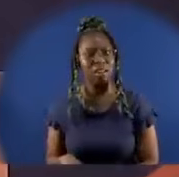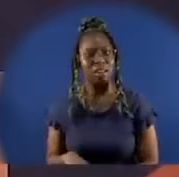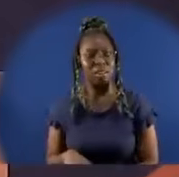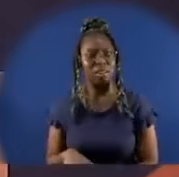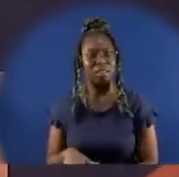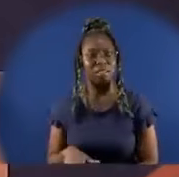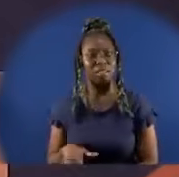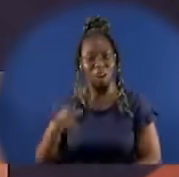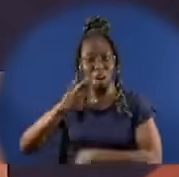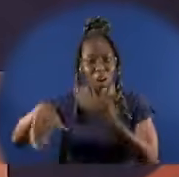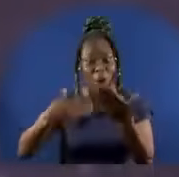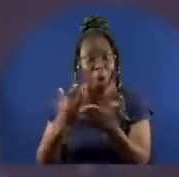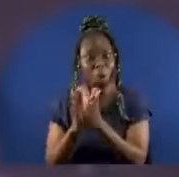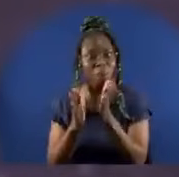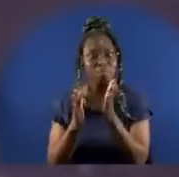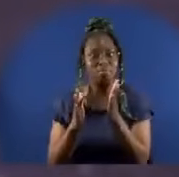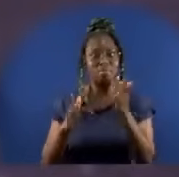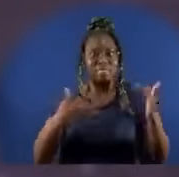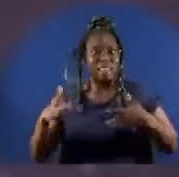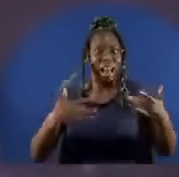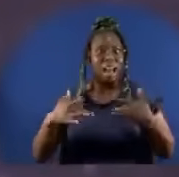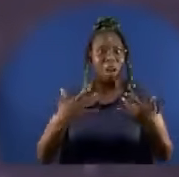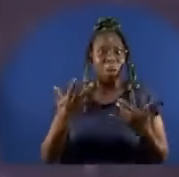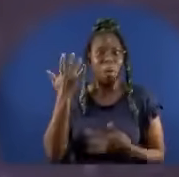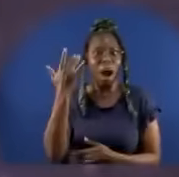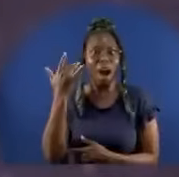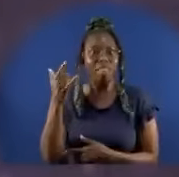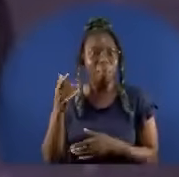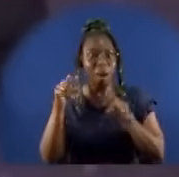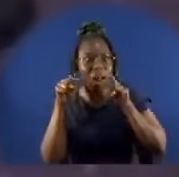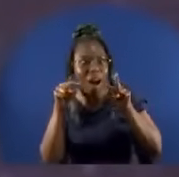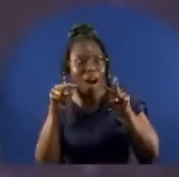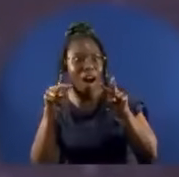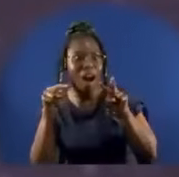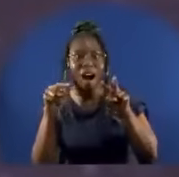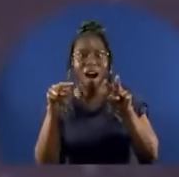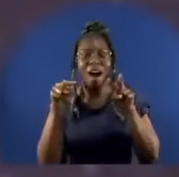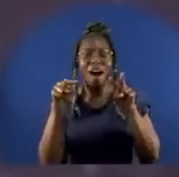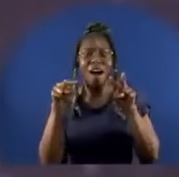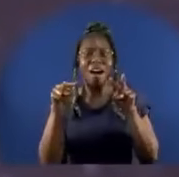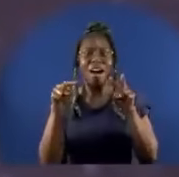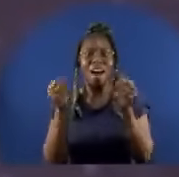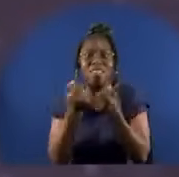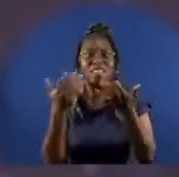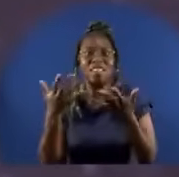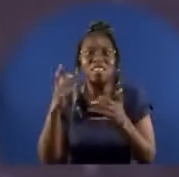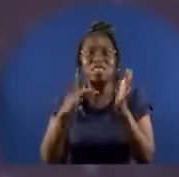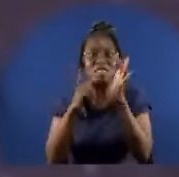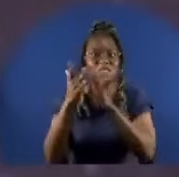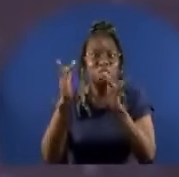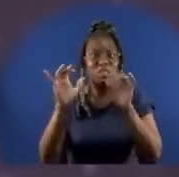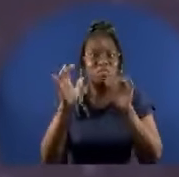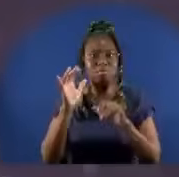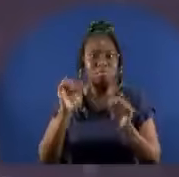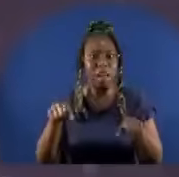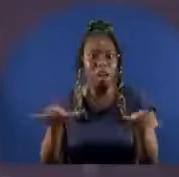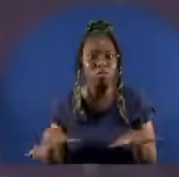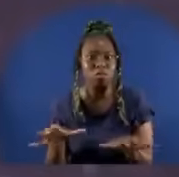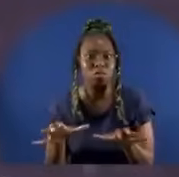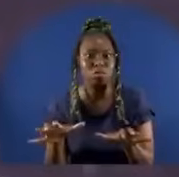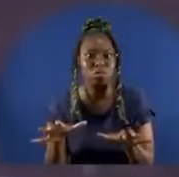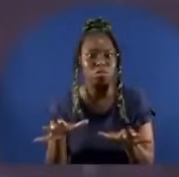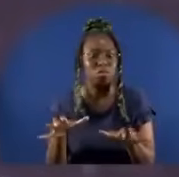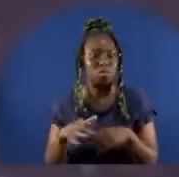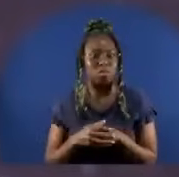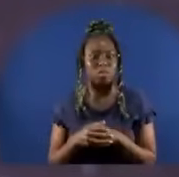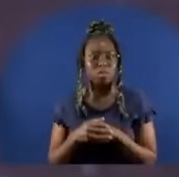They're excited because they're about to watch Jesus do what only Jesus can do. And while they're watching, the movement moves from a